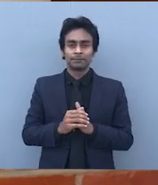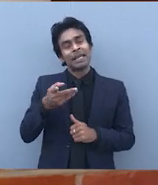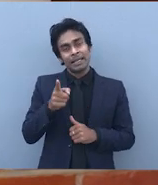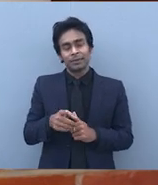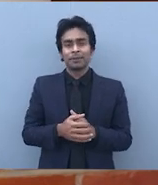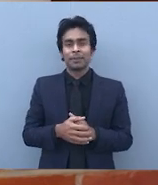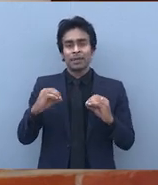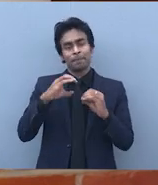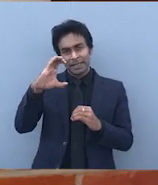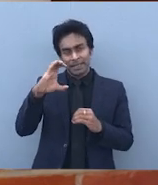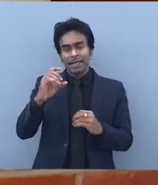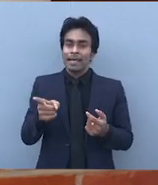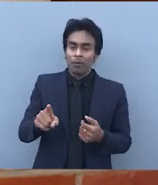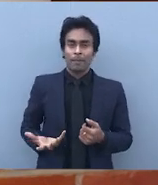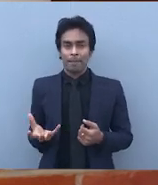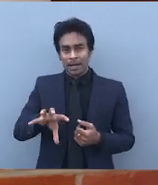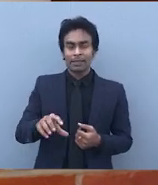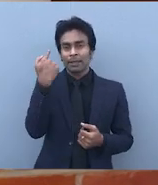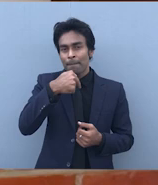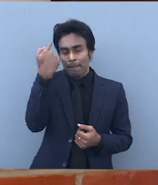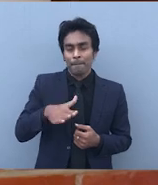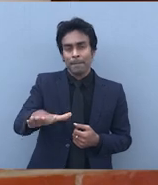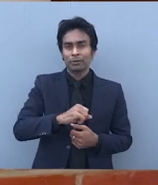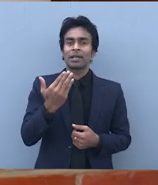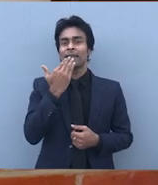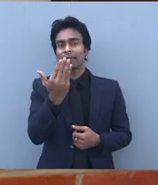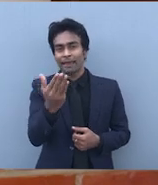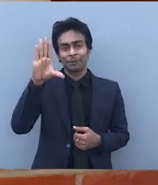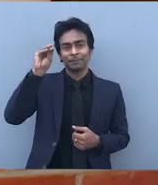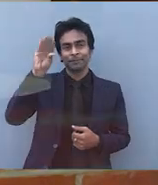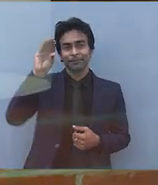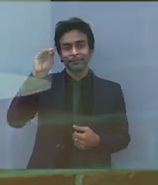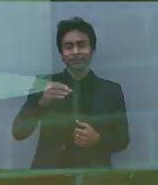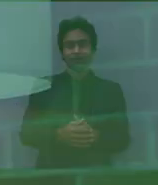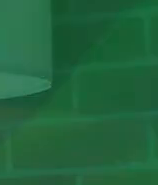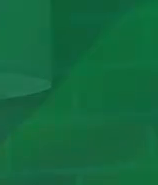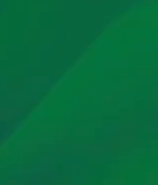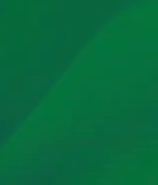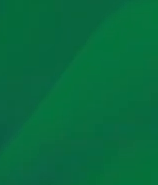people of Bangladesh on this significant anniversary year. Brit Bangla Bon Bon.